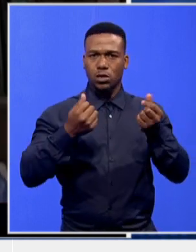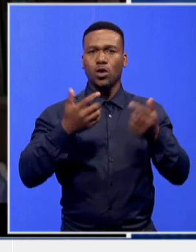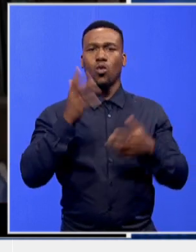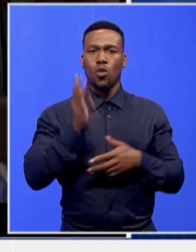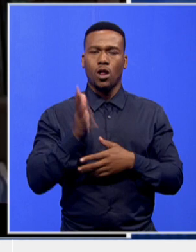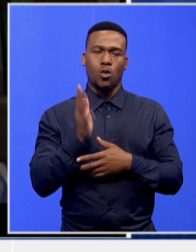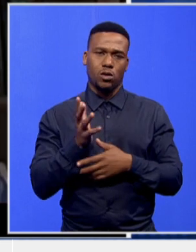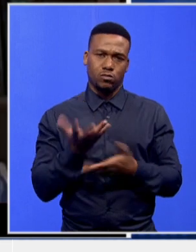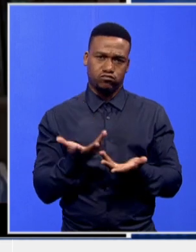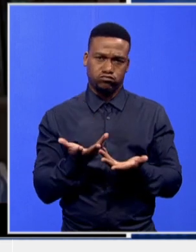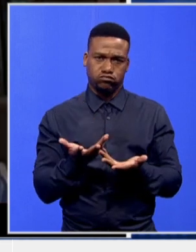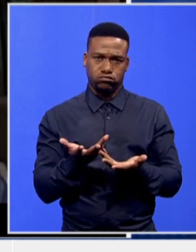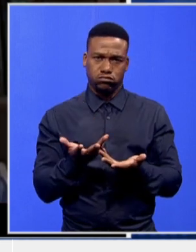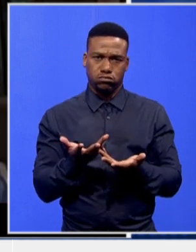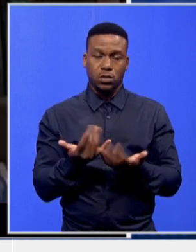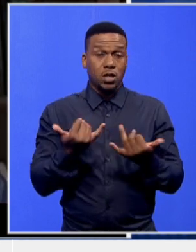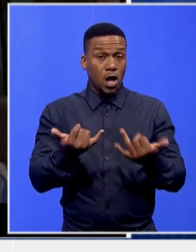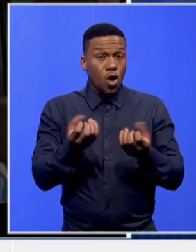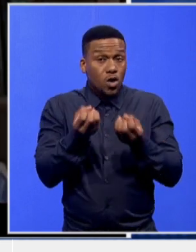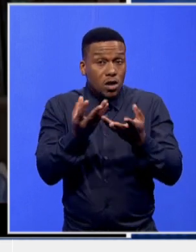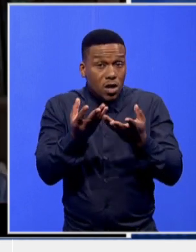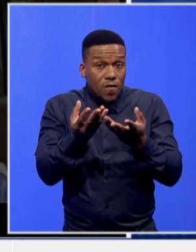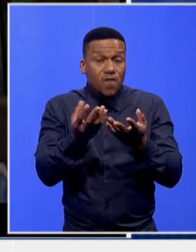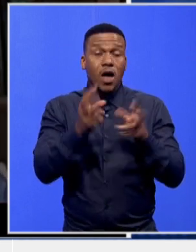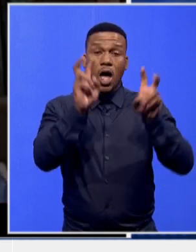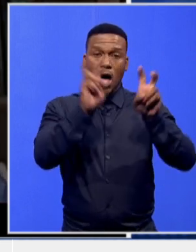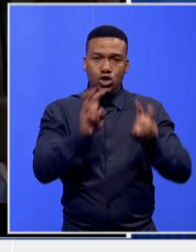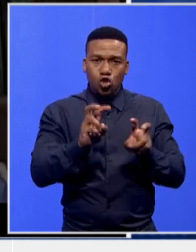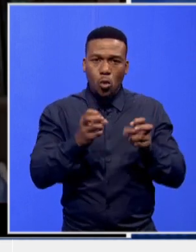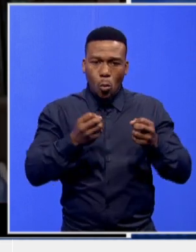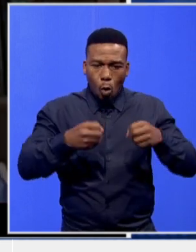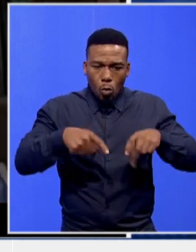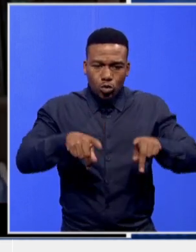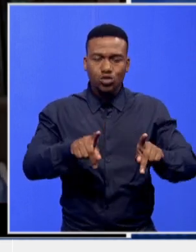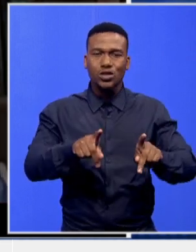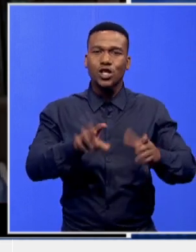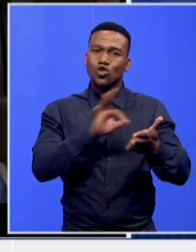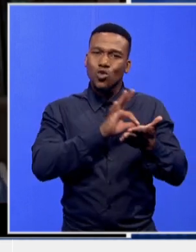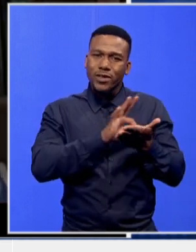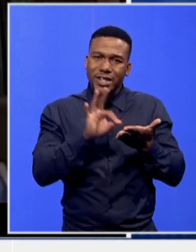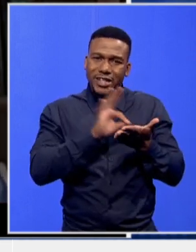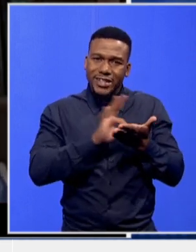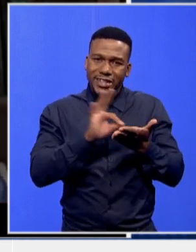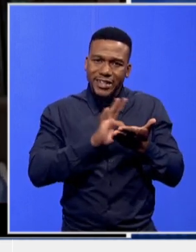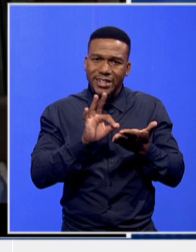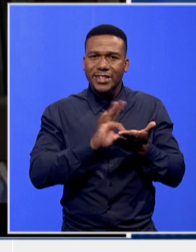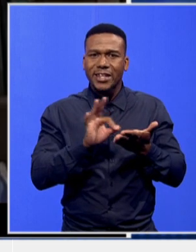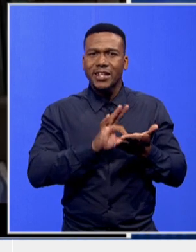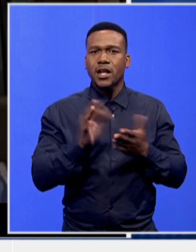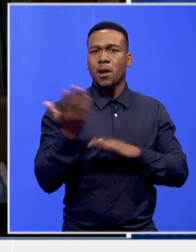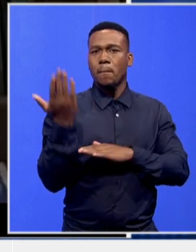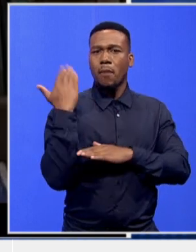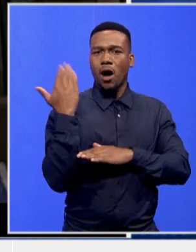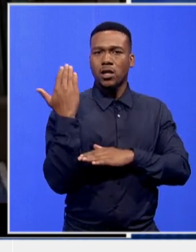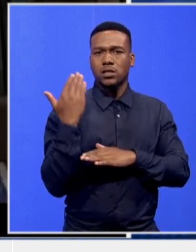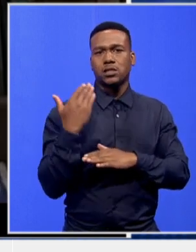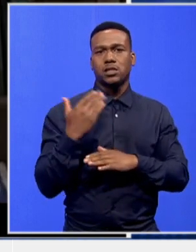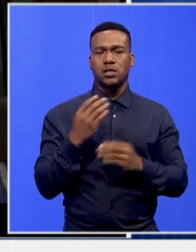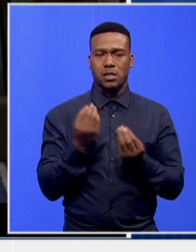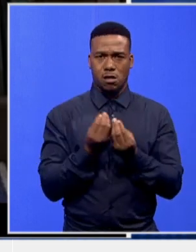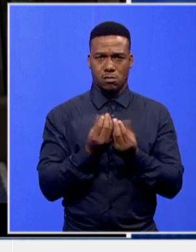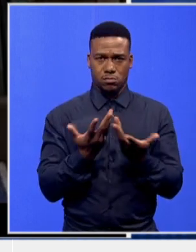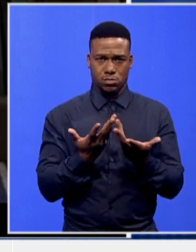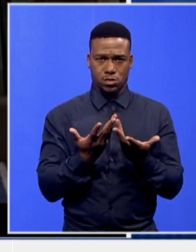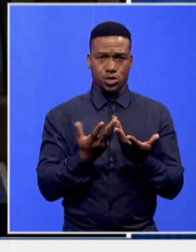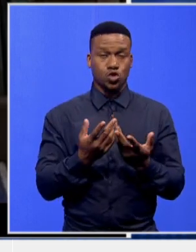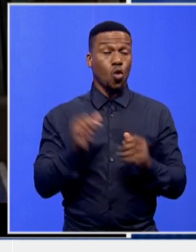gives Eskom an opportunity to clean up the past so that the auditors can actually be comfortable